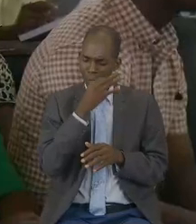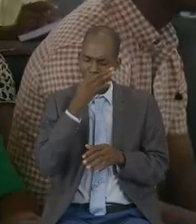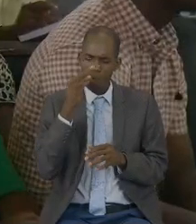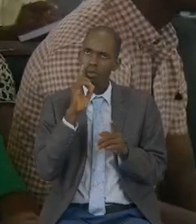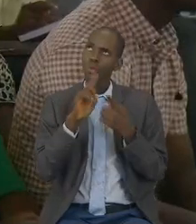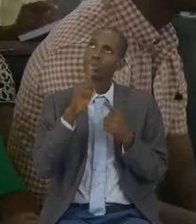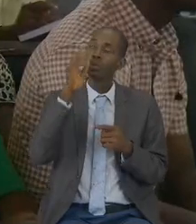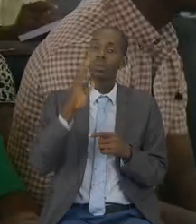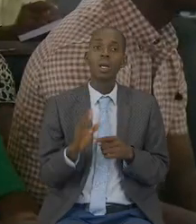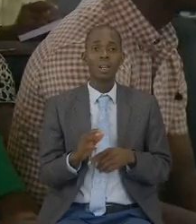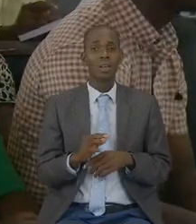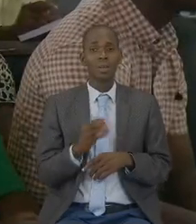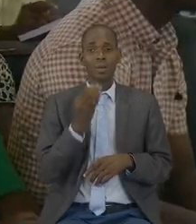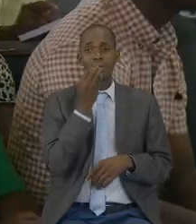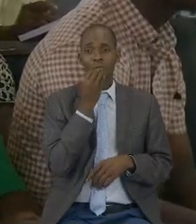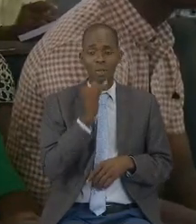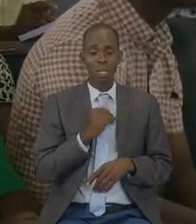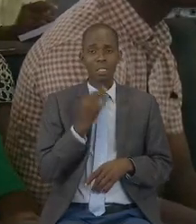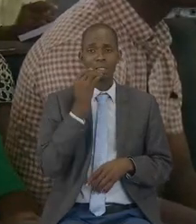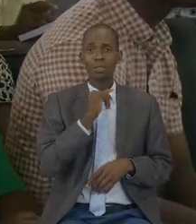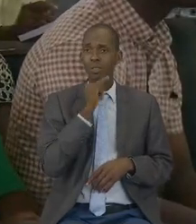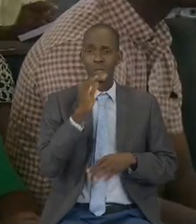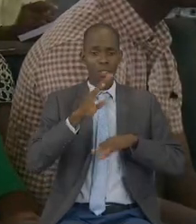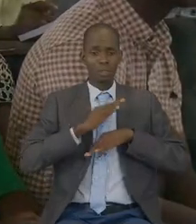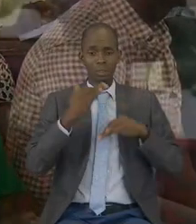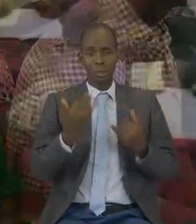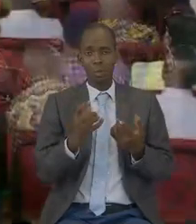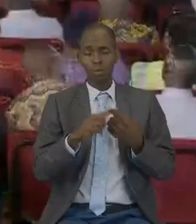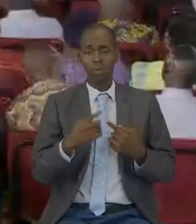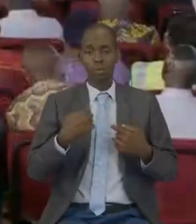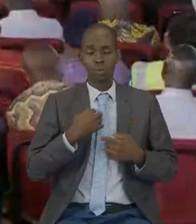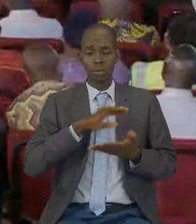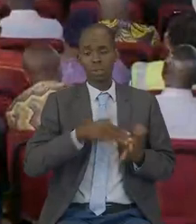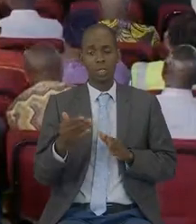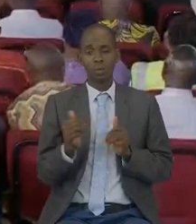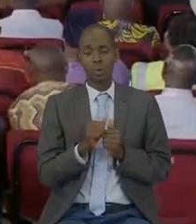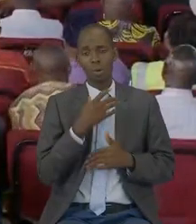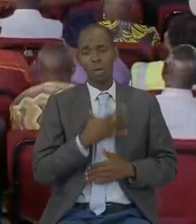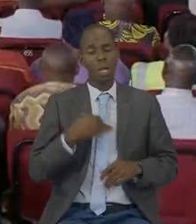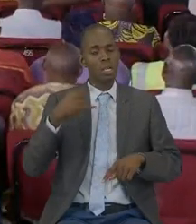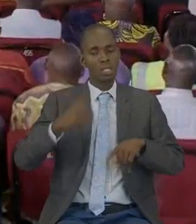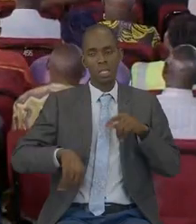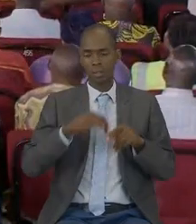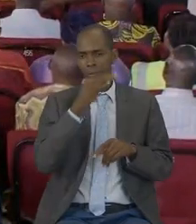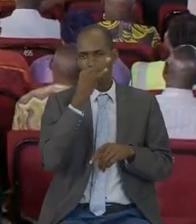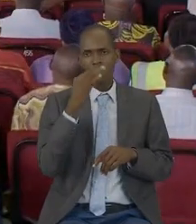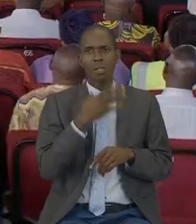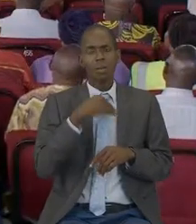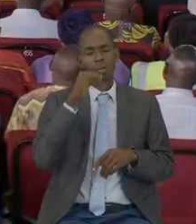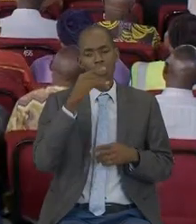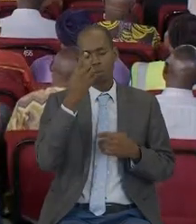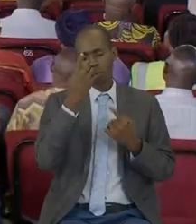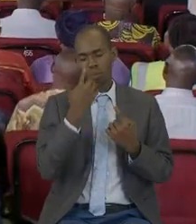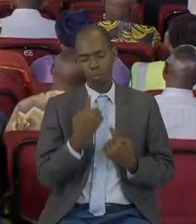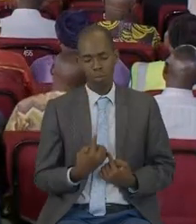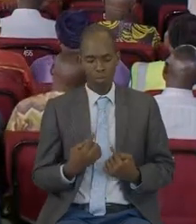the food I've been eating every day is not enough. You want me to fast? I'm sorry, I cannot fast. And then you go back and you close